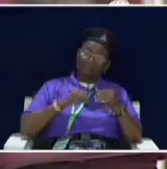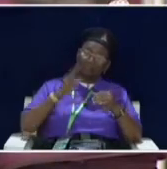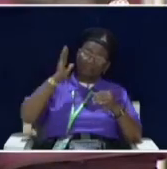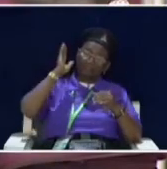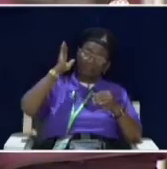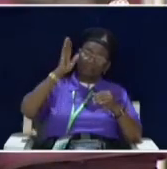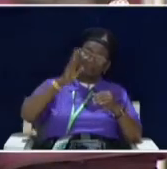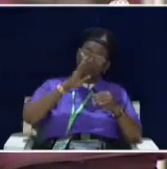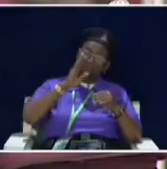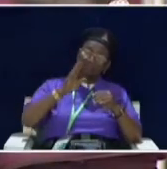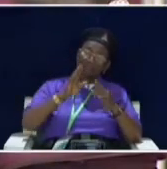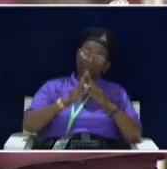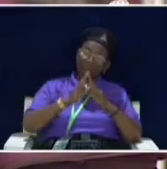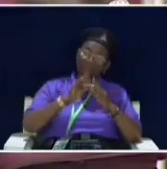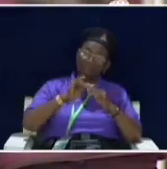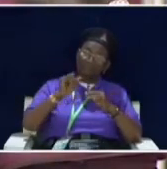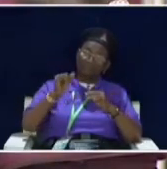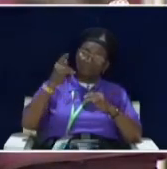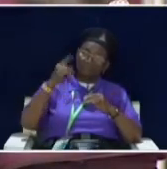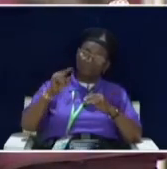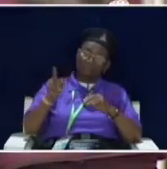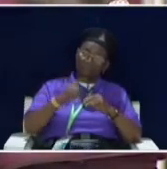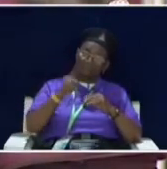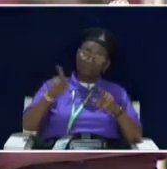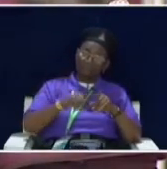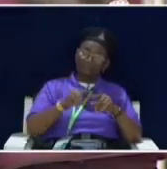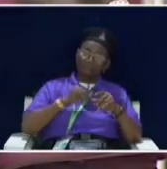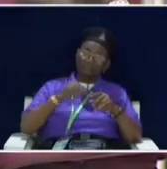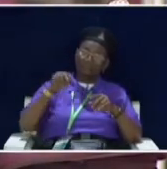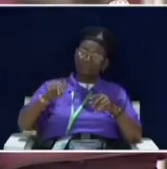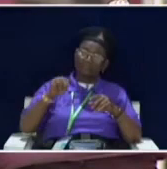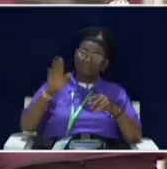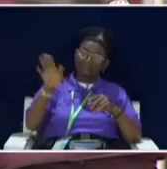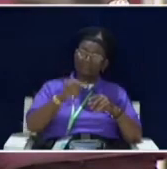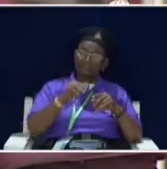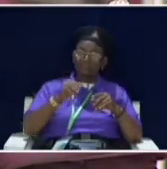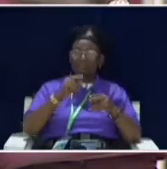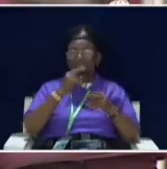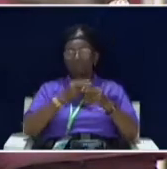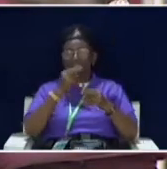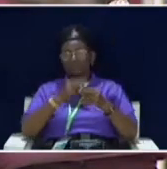your names, your address, and your prayer